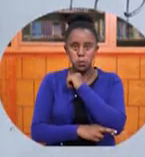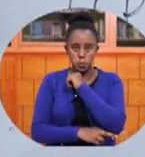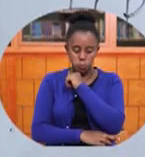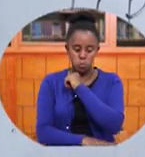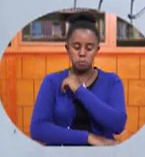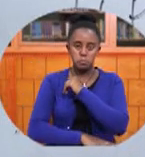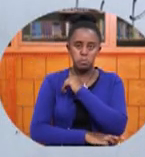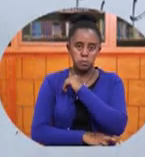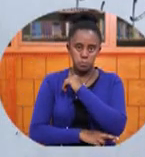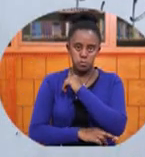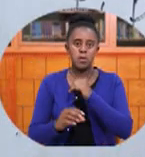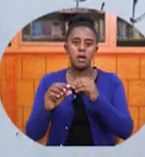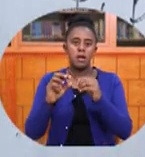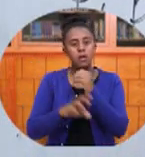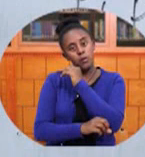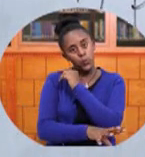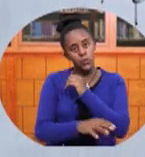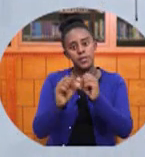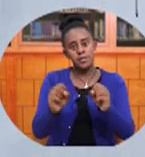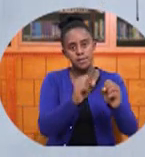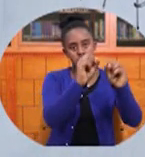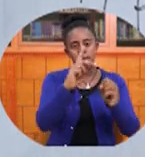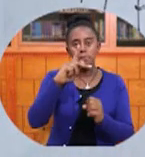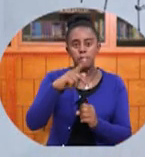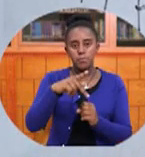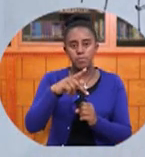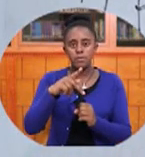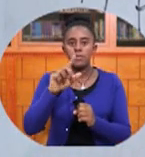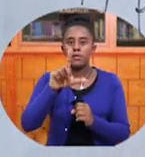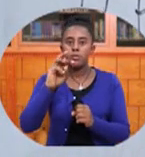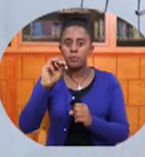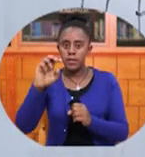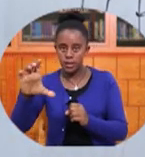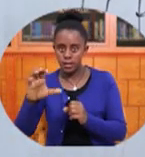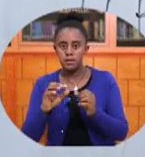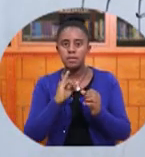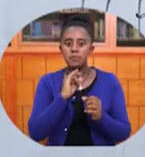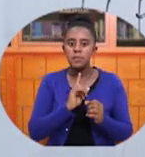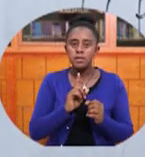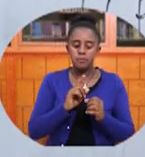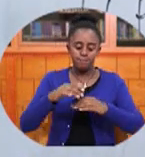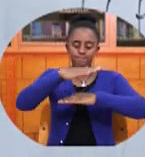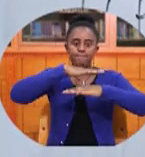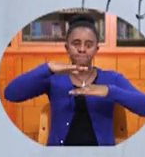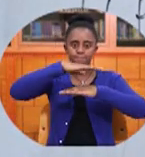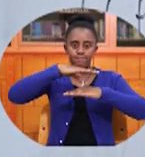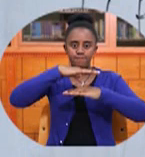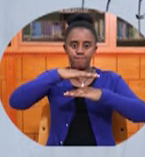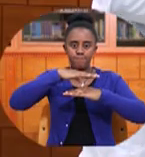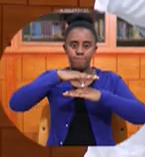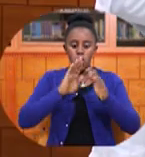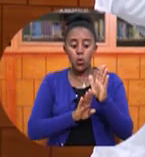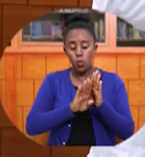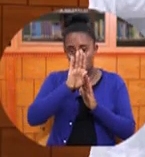is grow downward to the root system. And plumule is a future shoot system. It